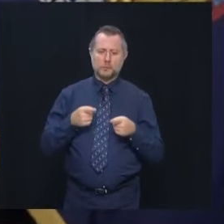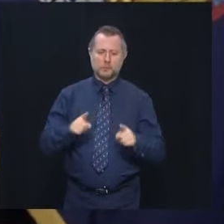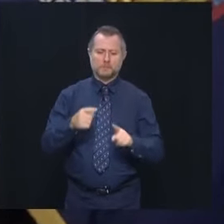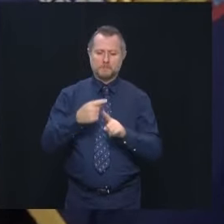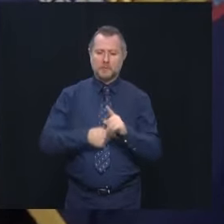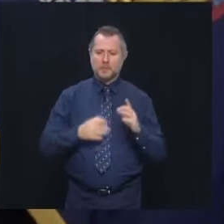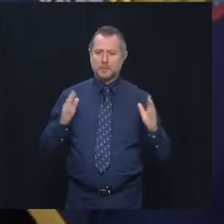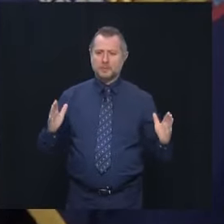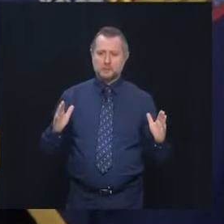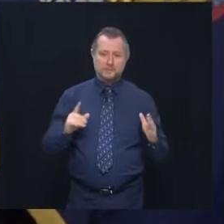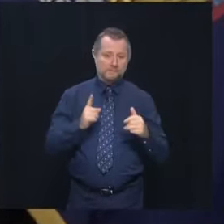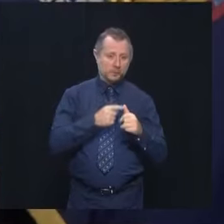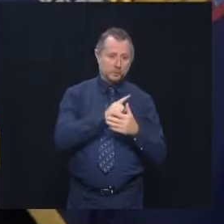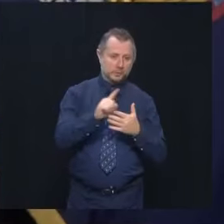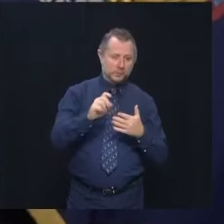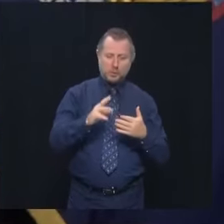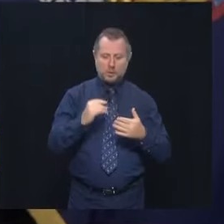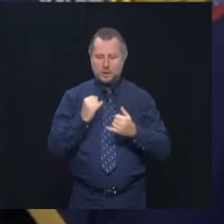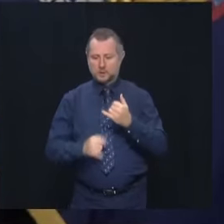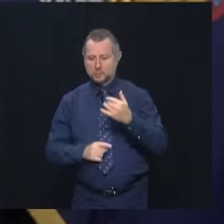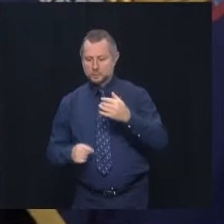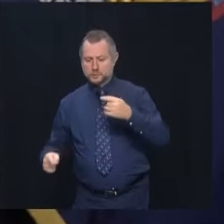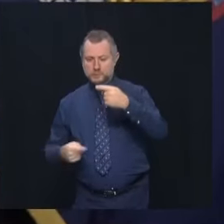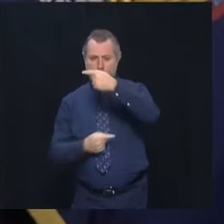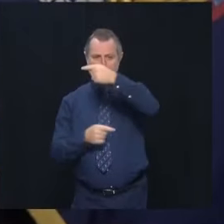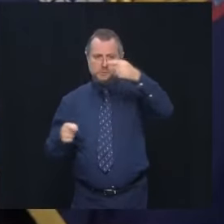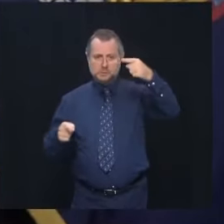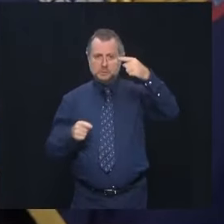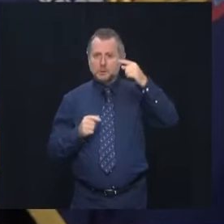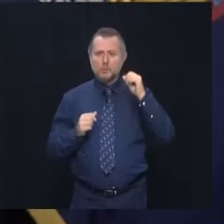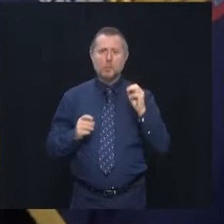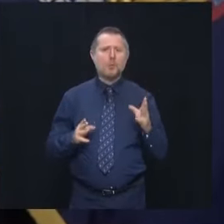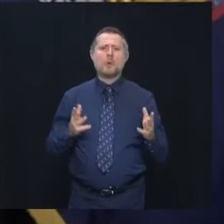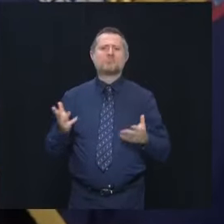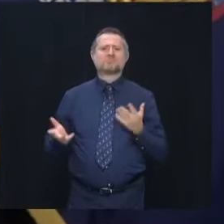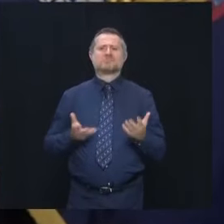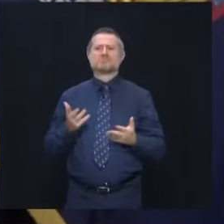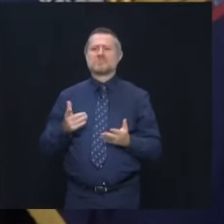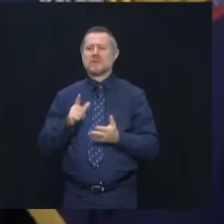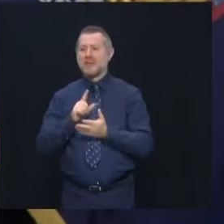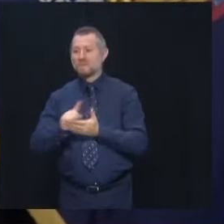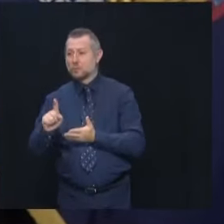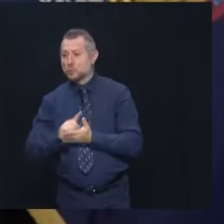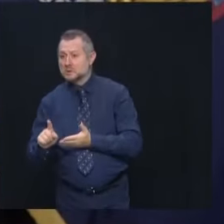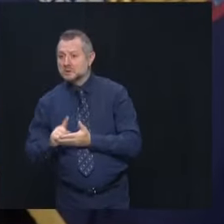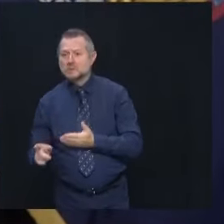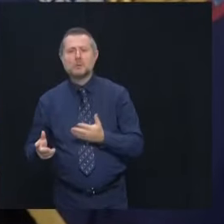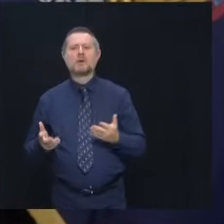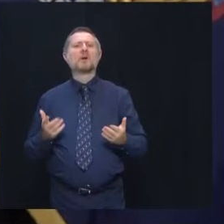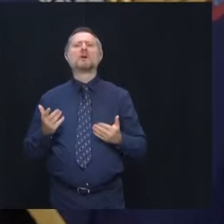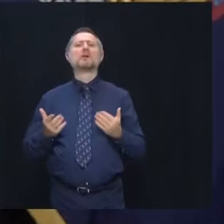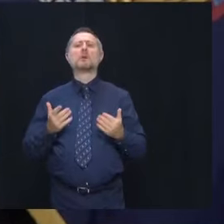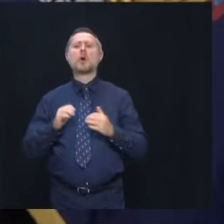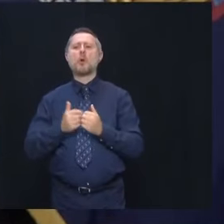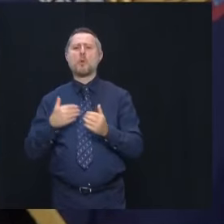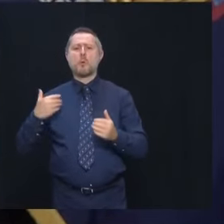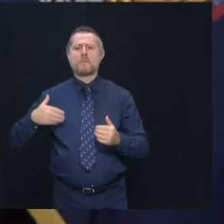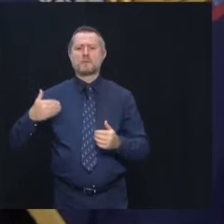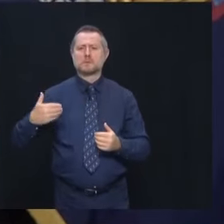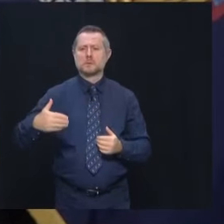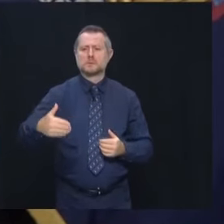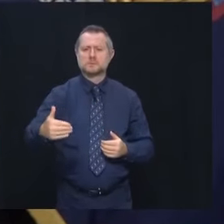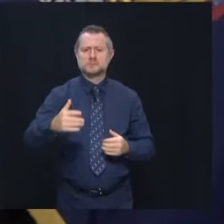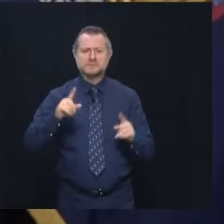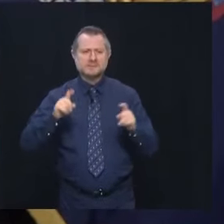week? Is it spaced out every week? What are the intervals between the